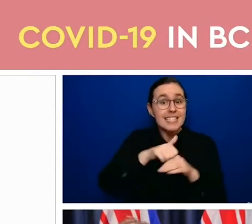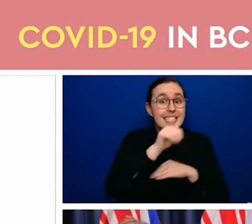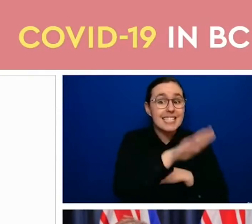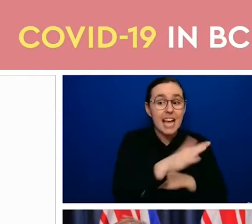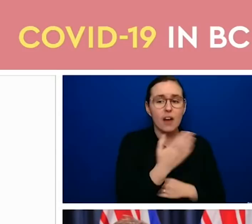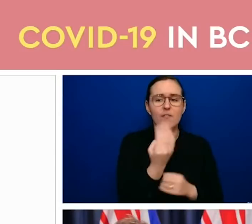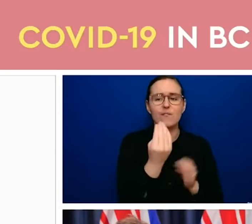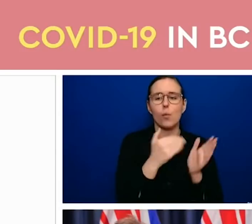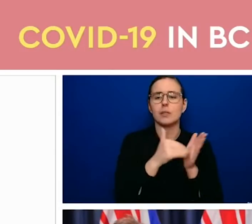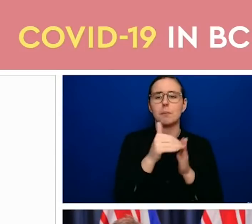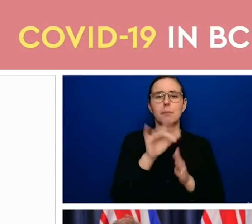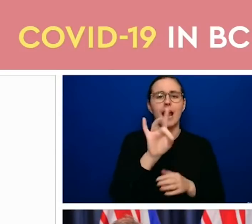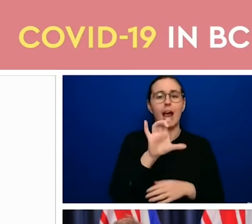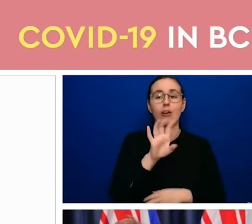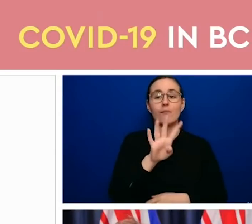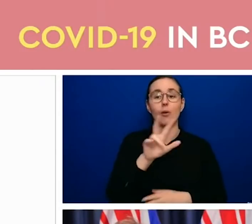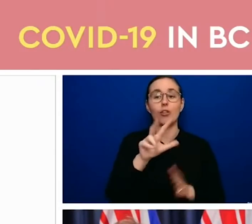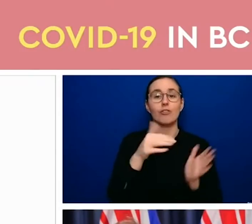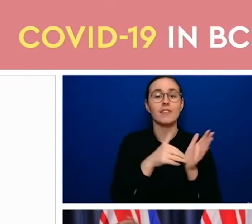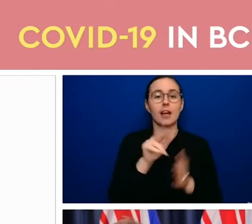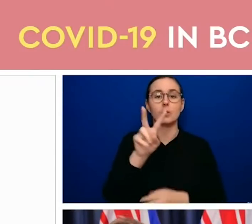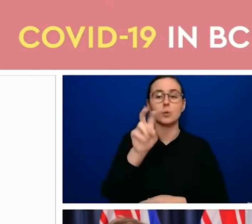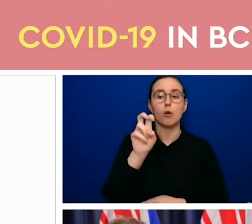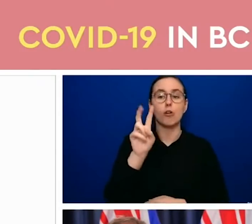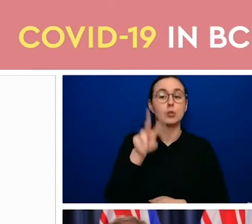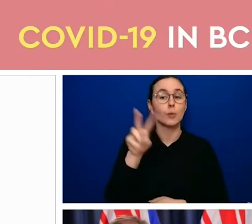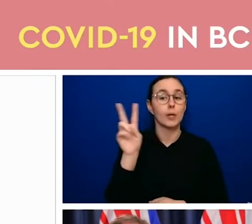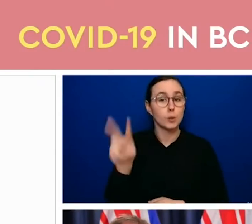14,843,222 tests, and that leaves